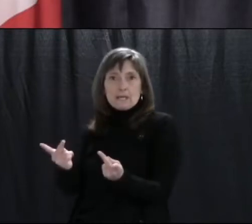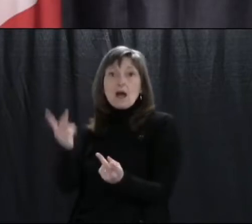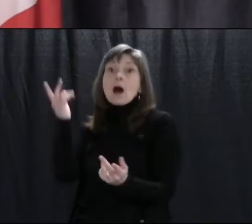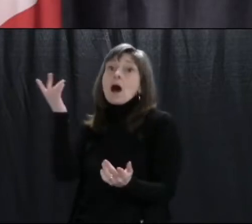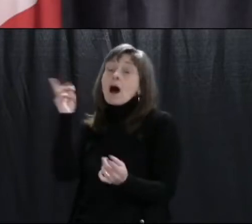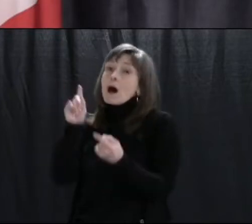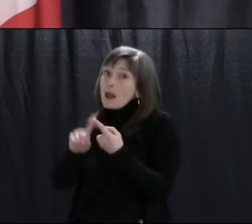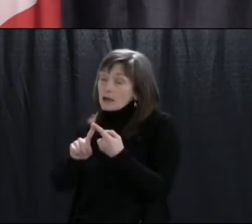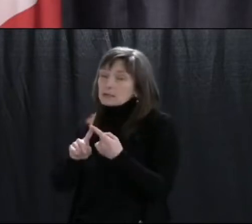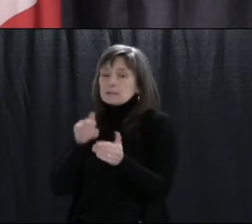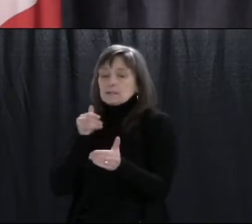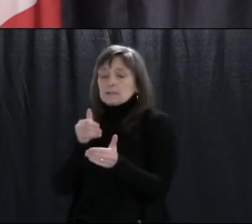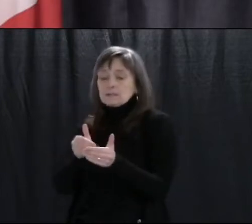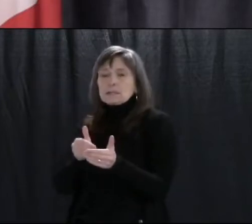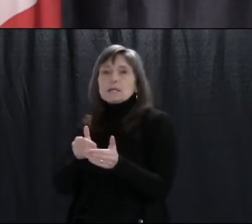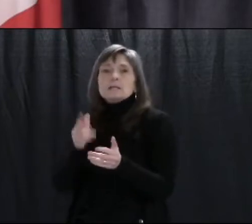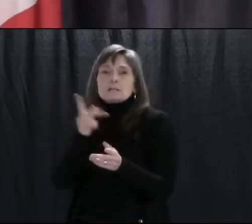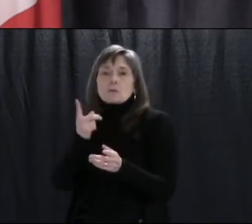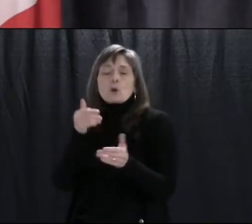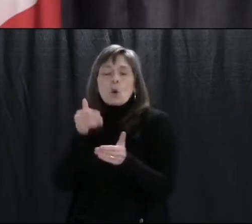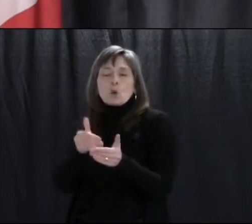at